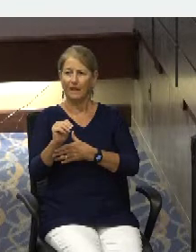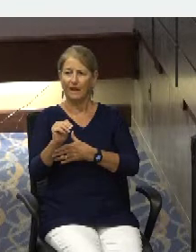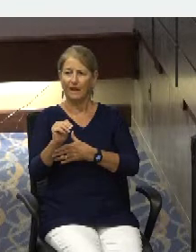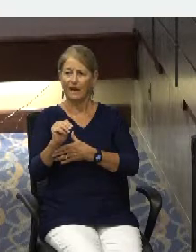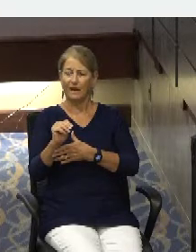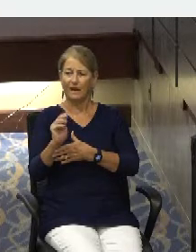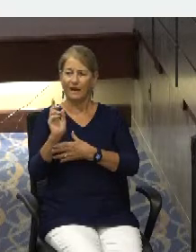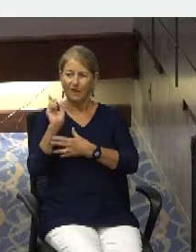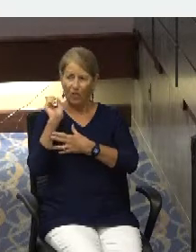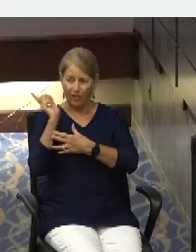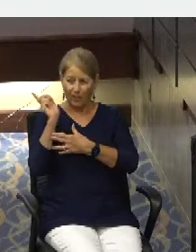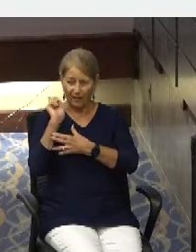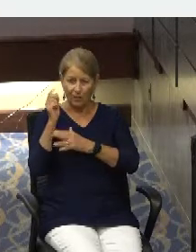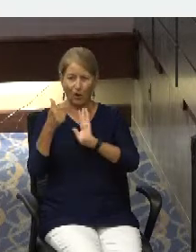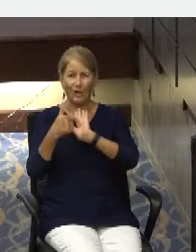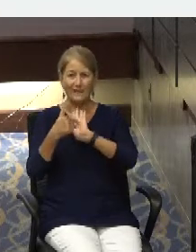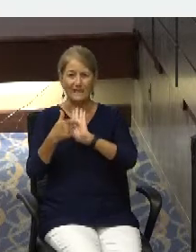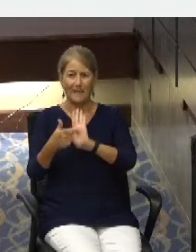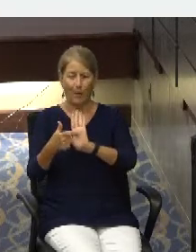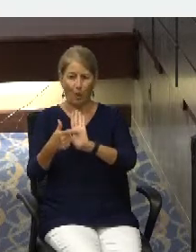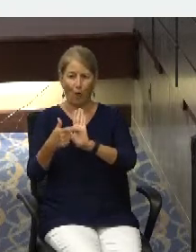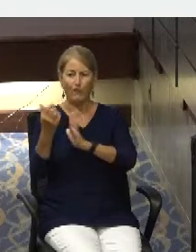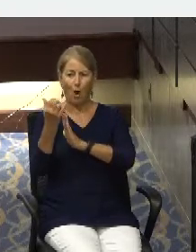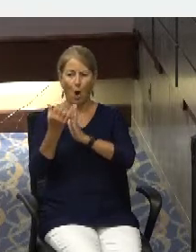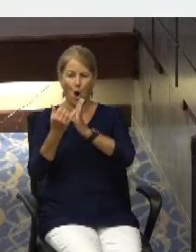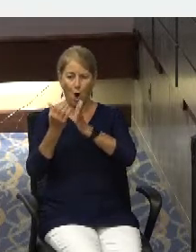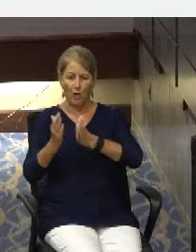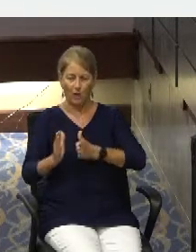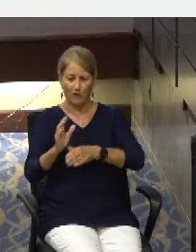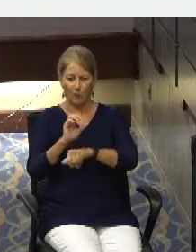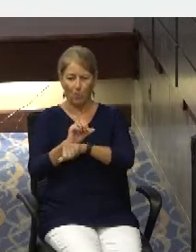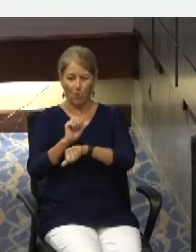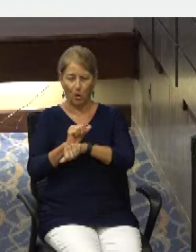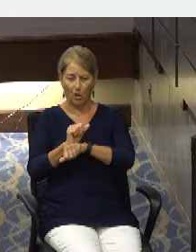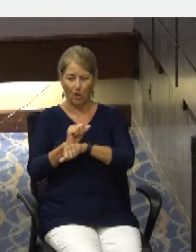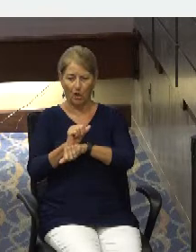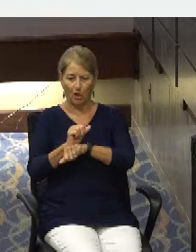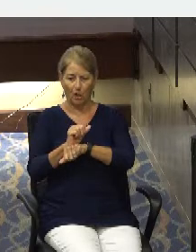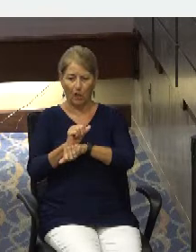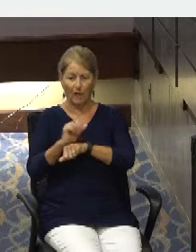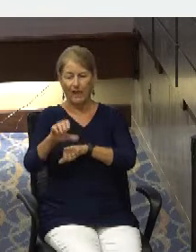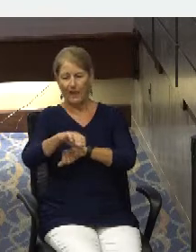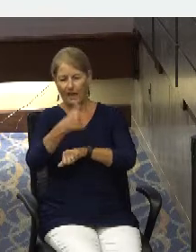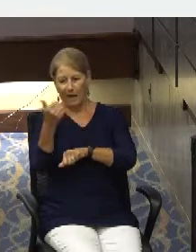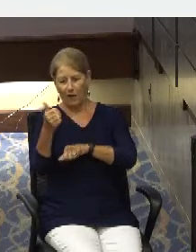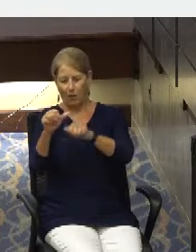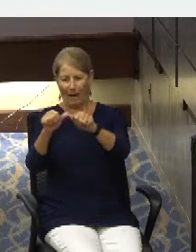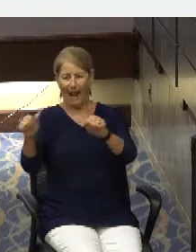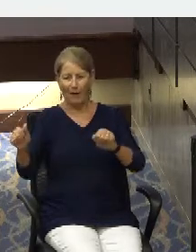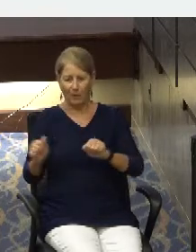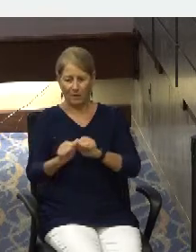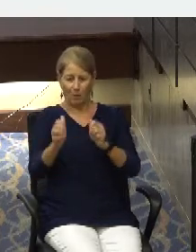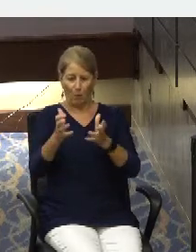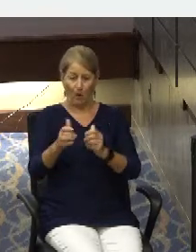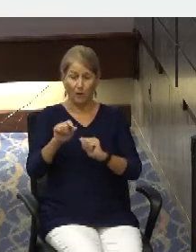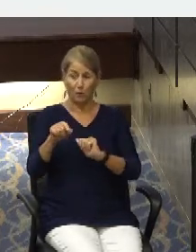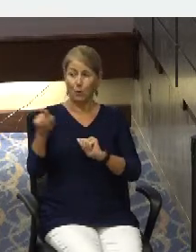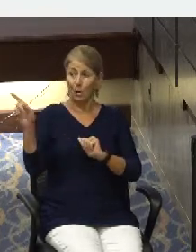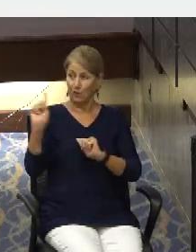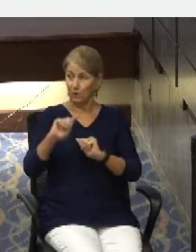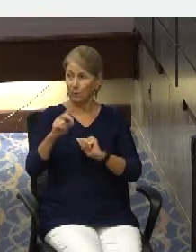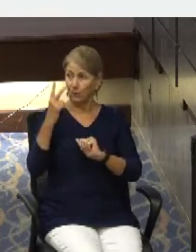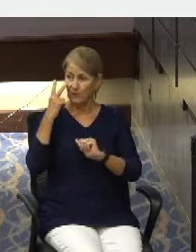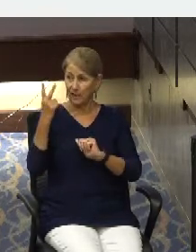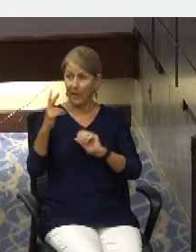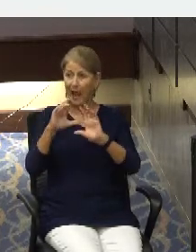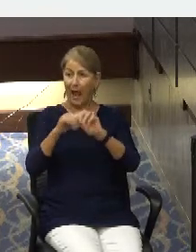These are examples of the artist's work in other sites. We wanted you to see kind of